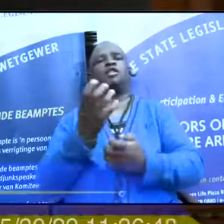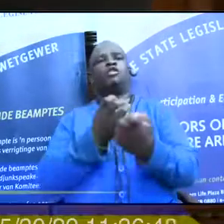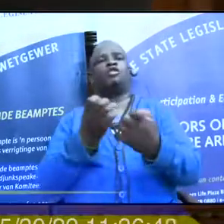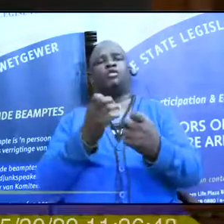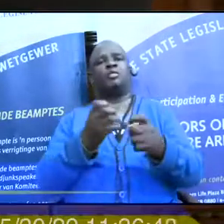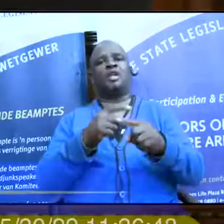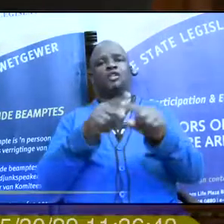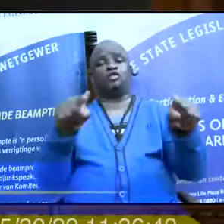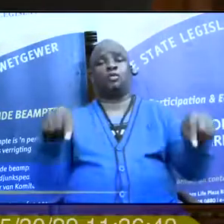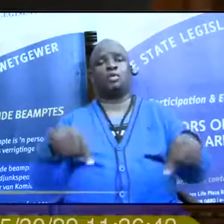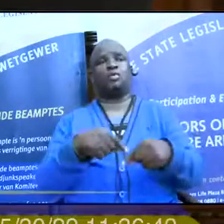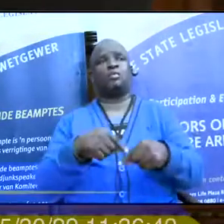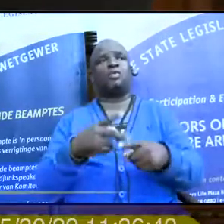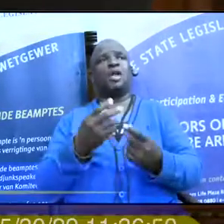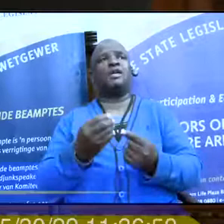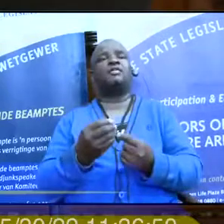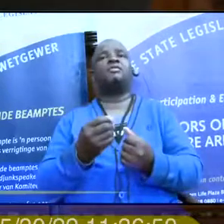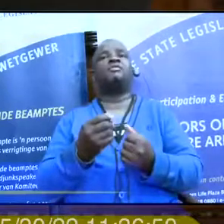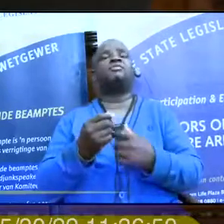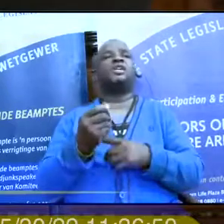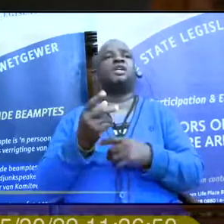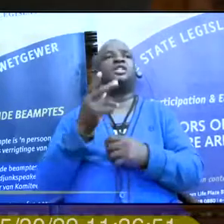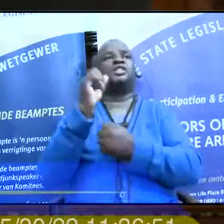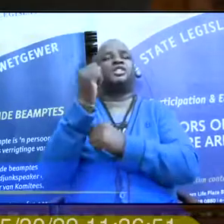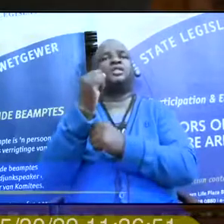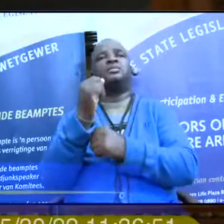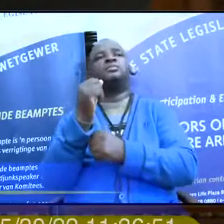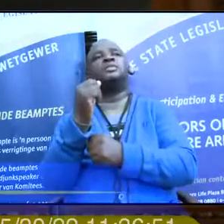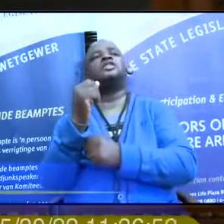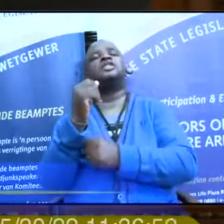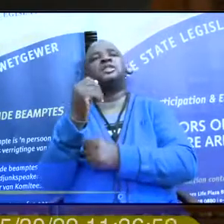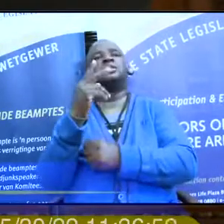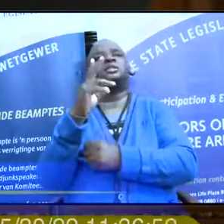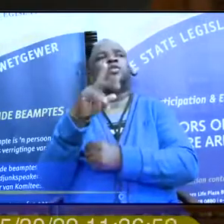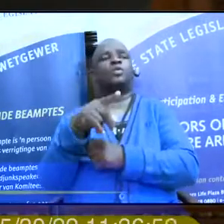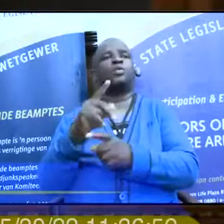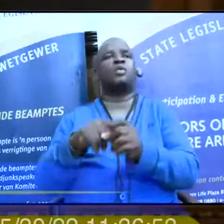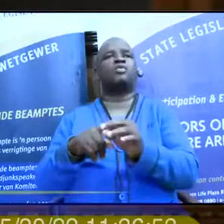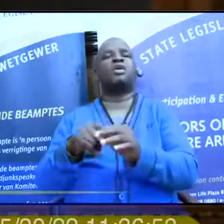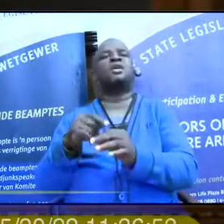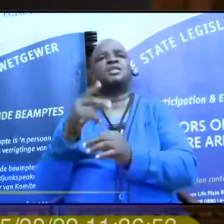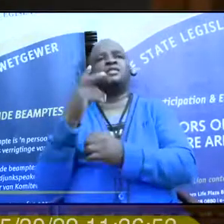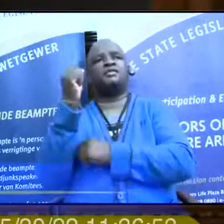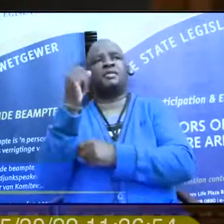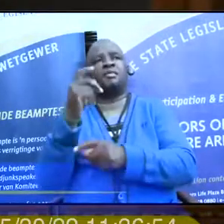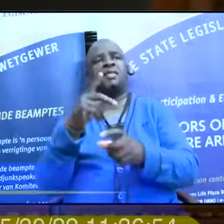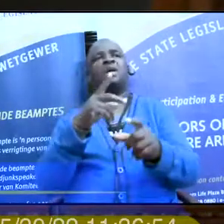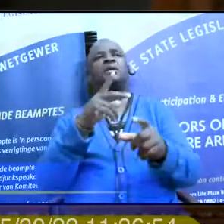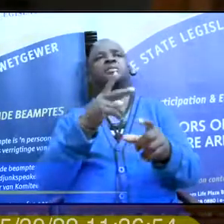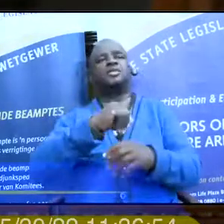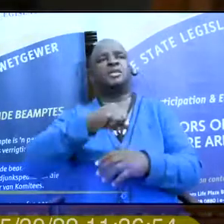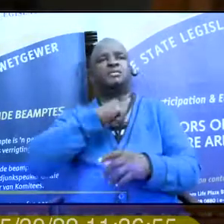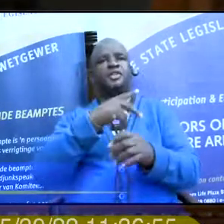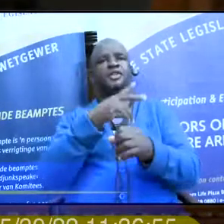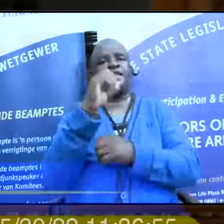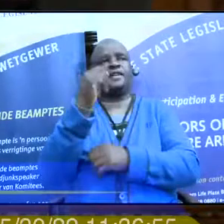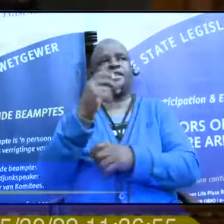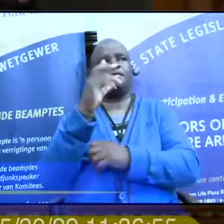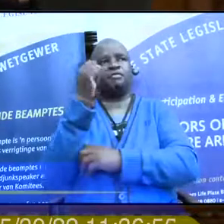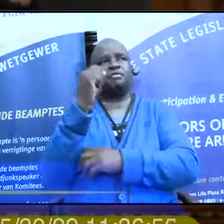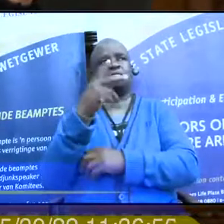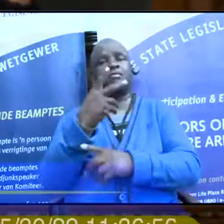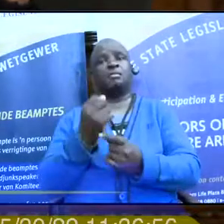got uh putadi chaba industrial hub possibility industrial hub which is right close to our